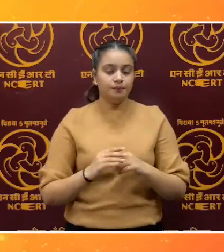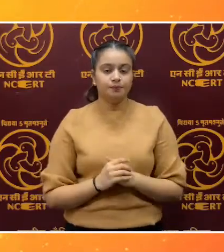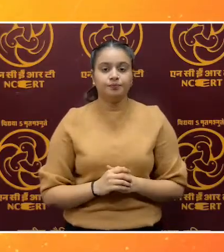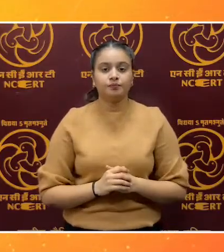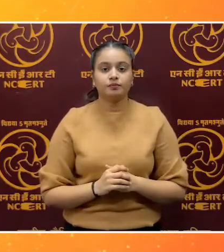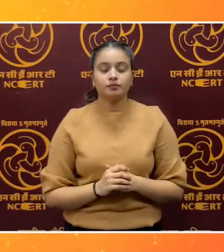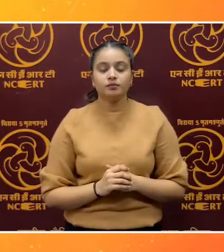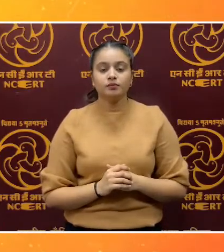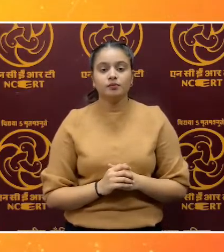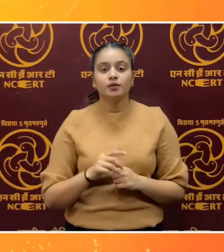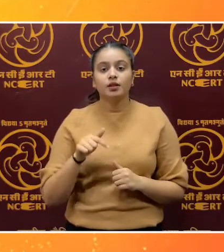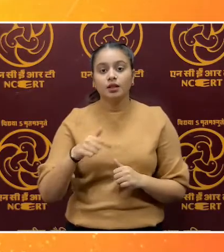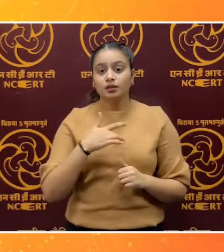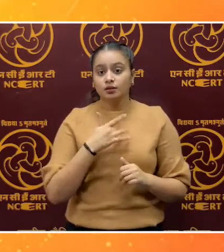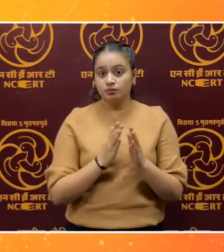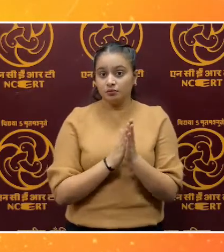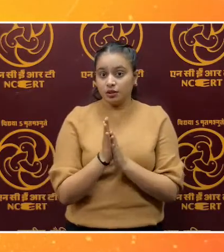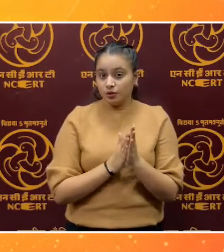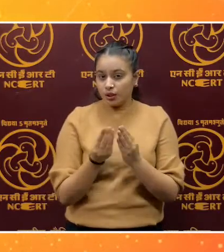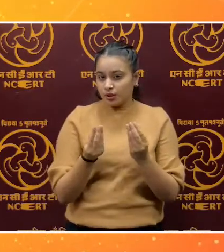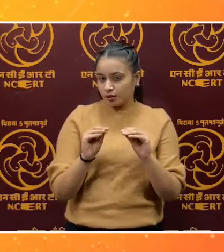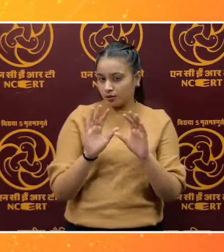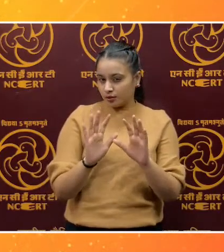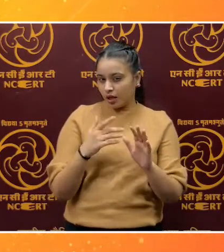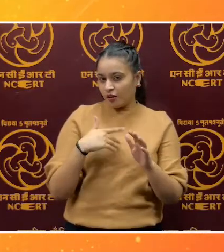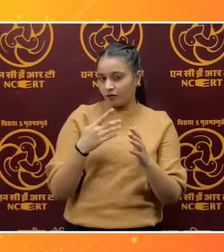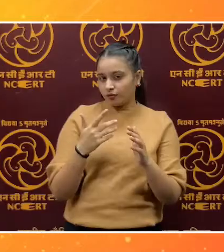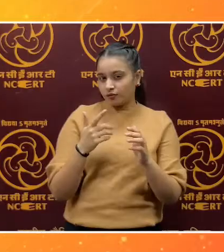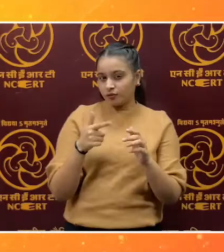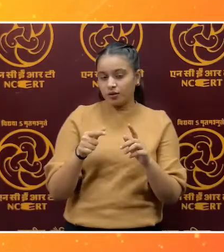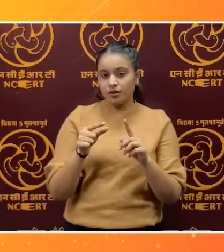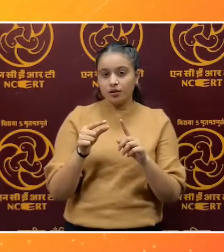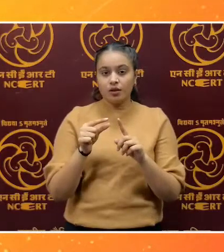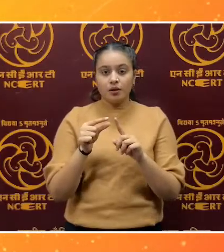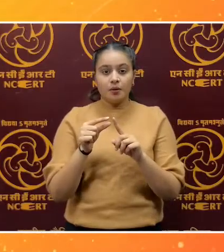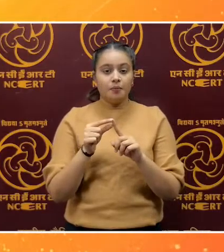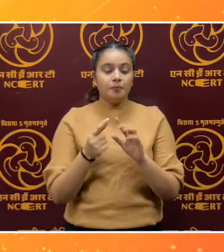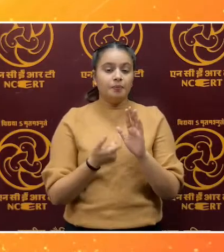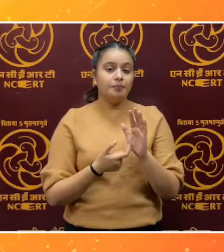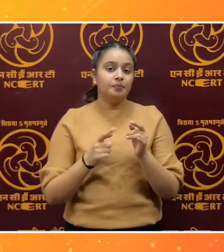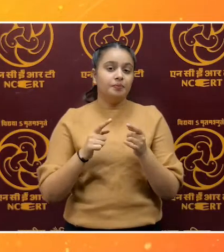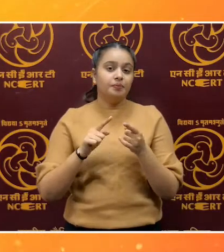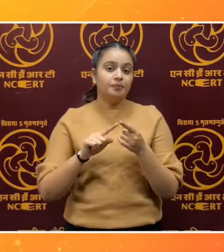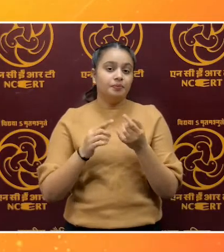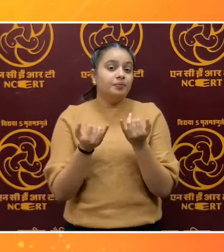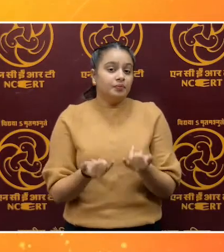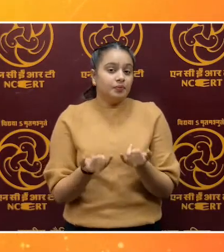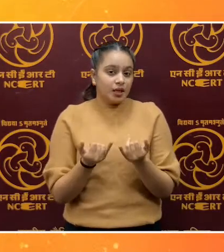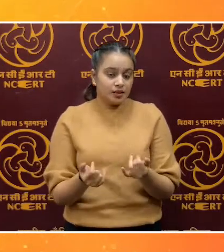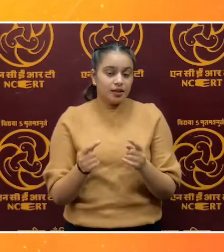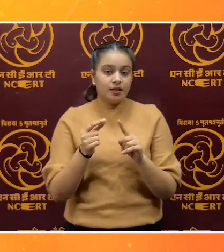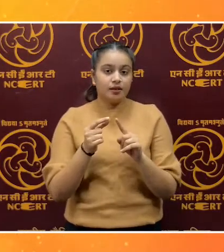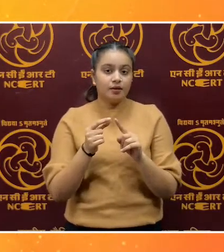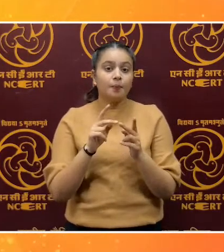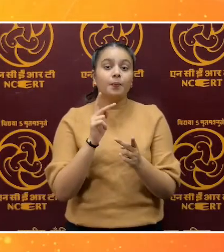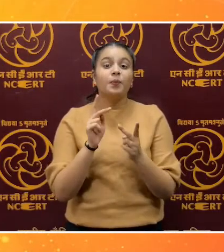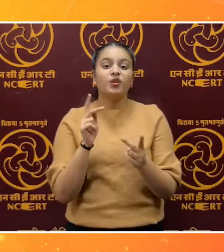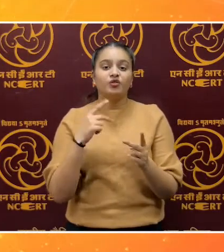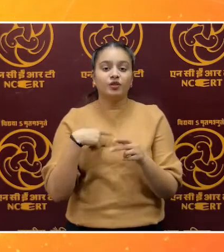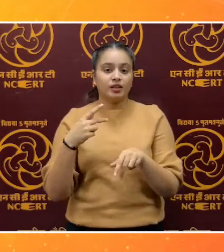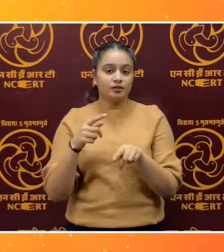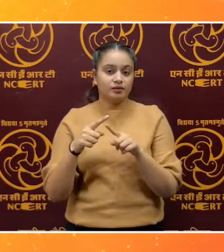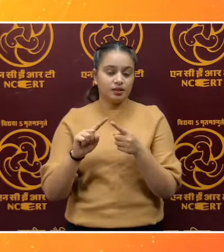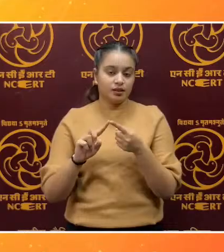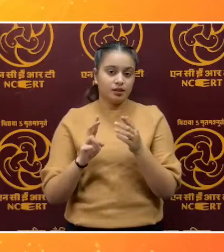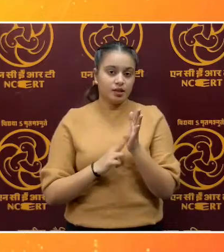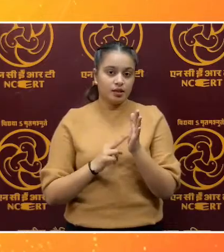is something which is very interesting in this chapter, Tanvi, that is present perfect tense. Now, this tense is very important. I'll tell